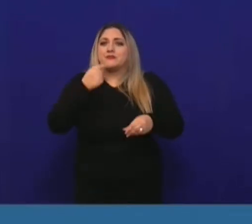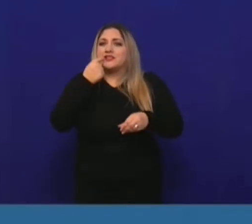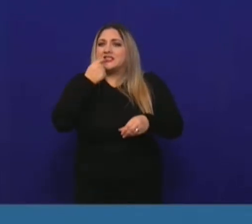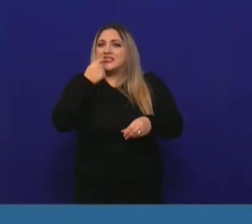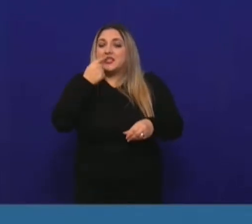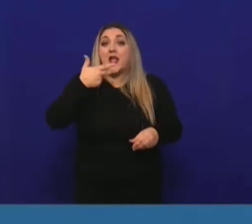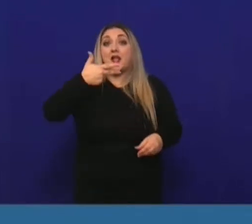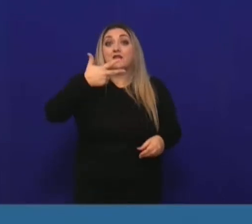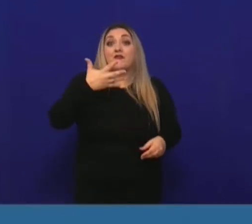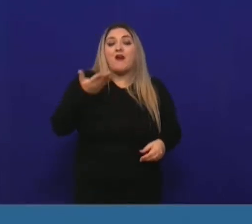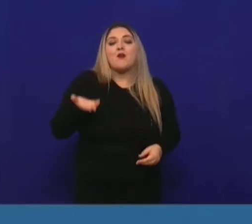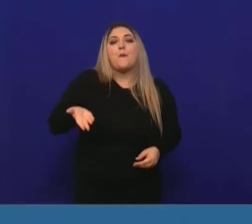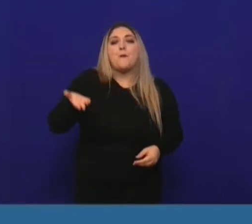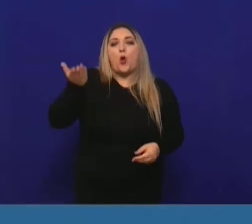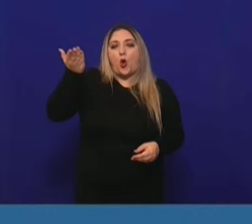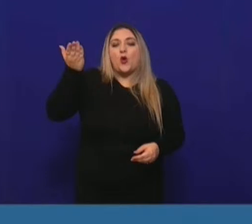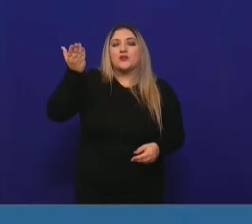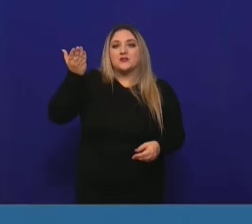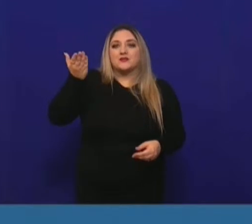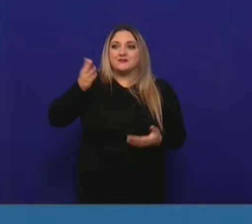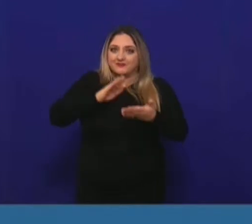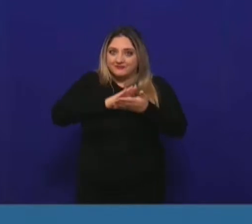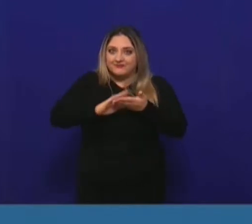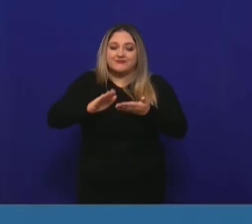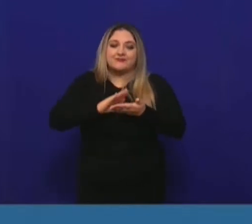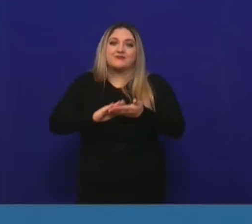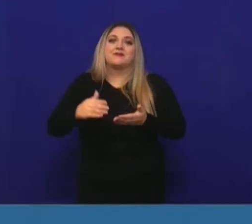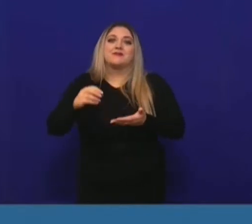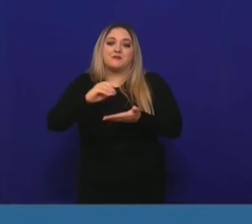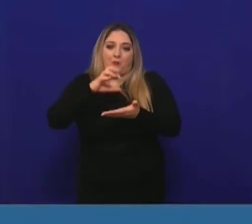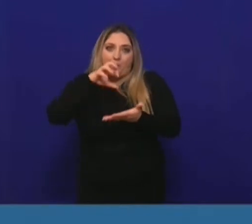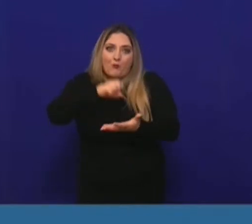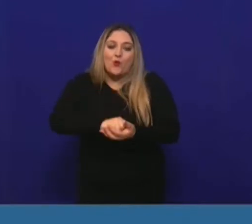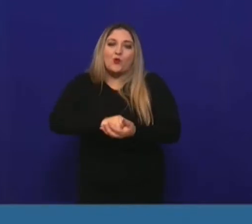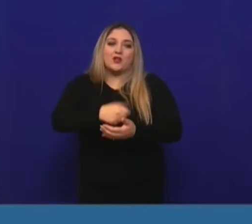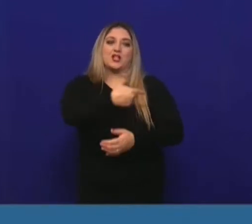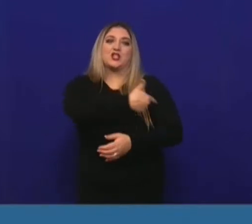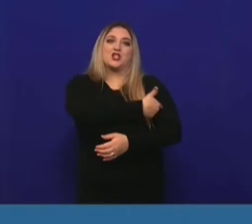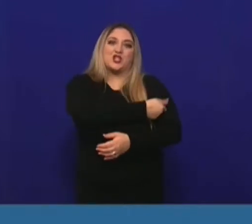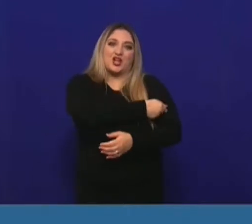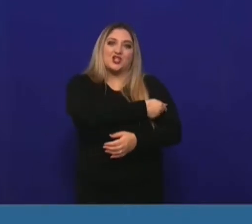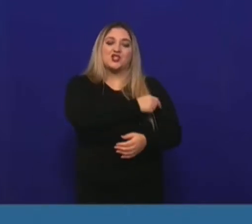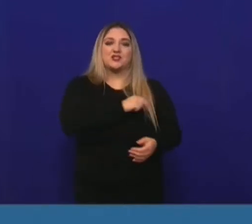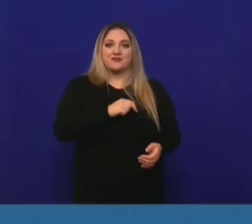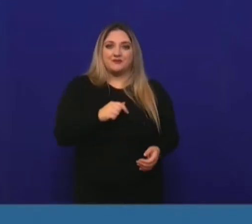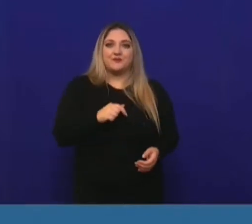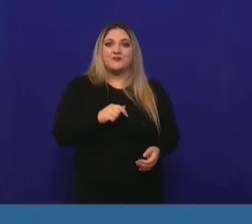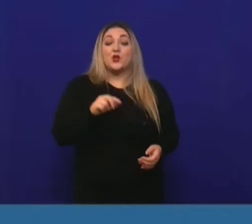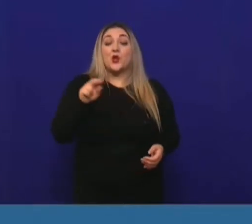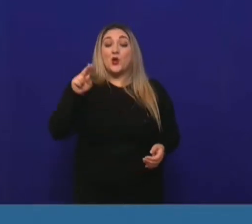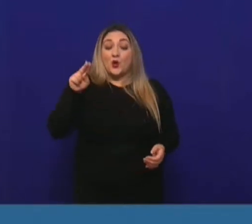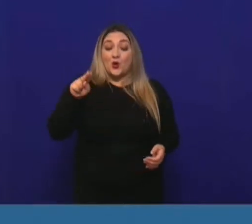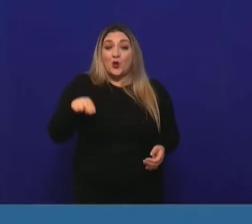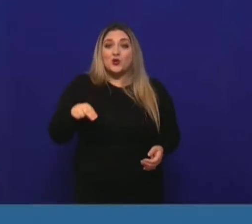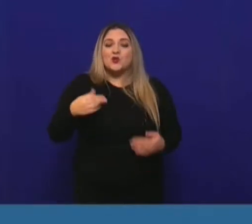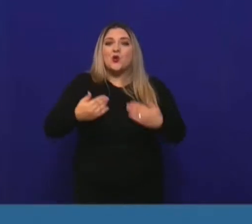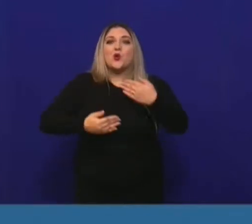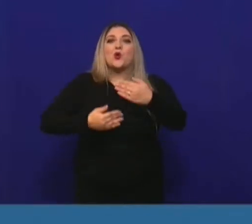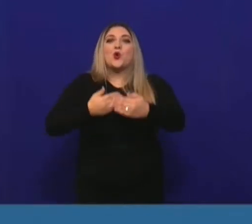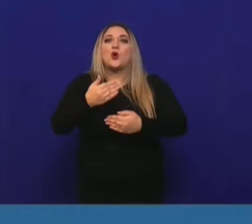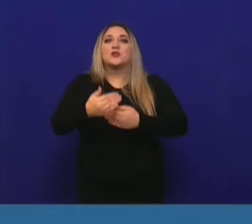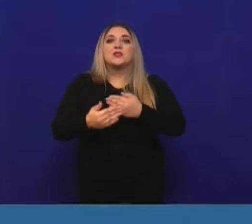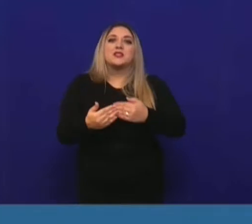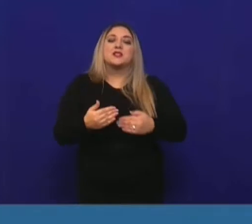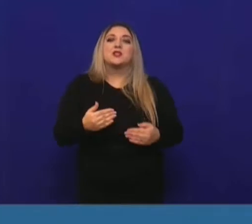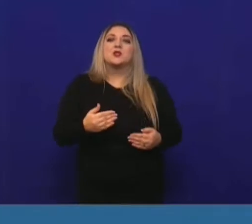85 years have been given the appointment and have been given the vaccinations, and we are also ongoing with vaccination of people